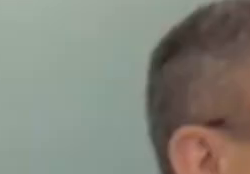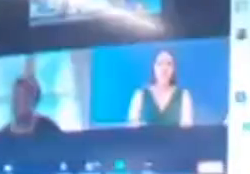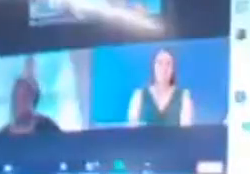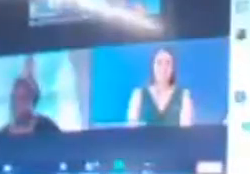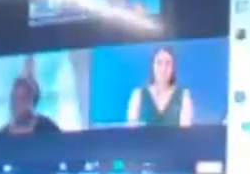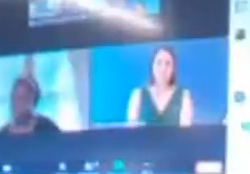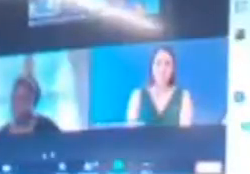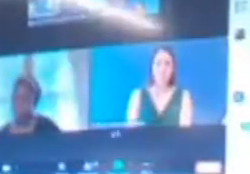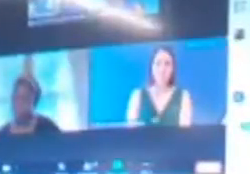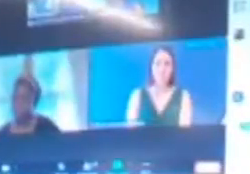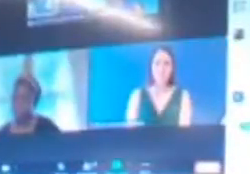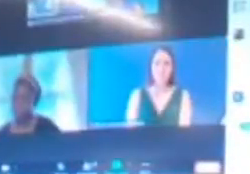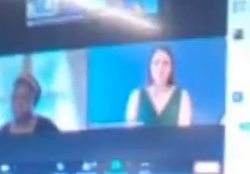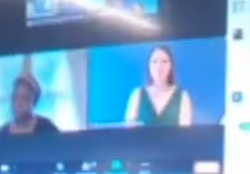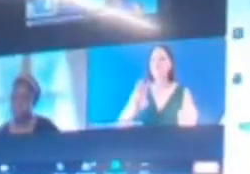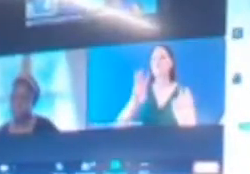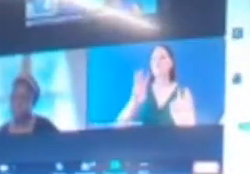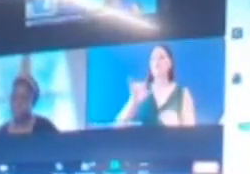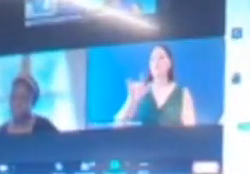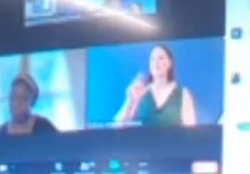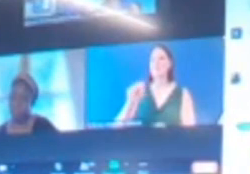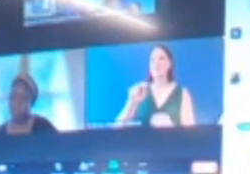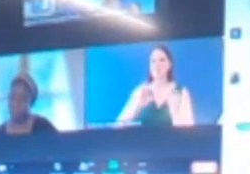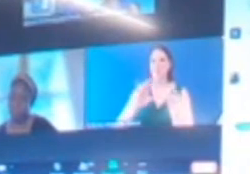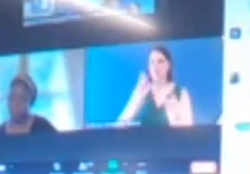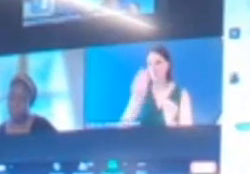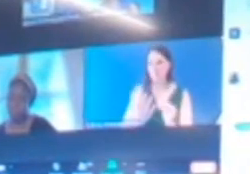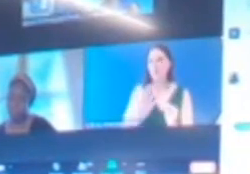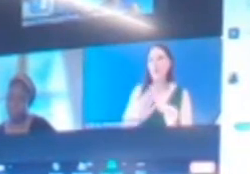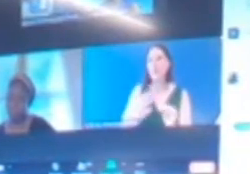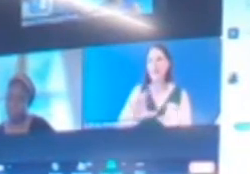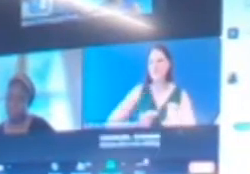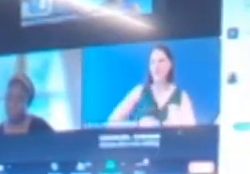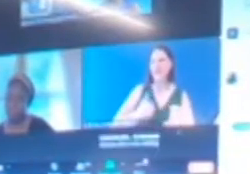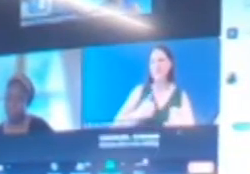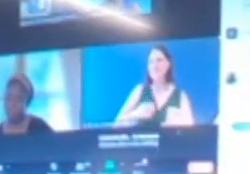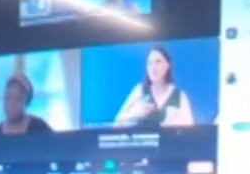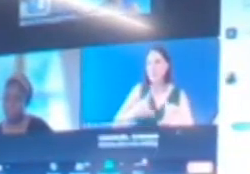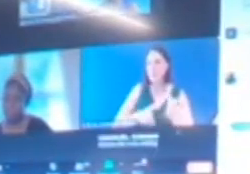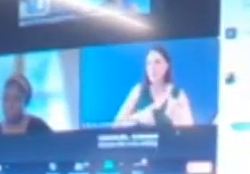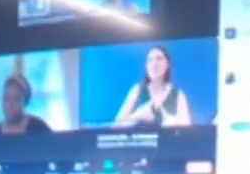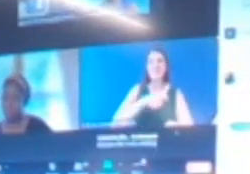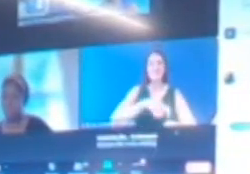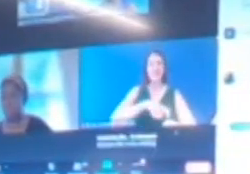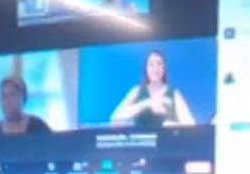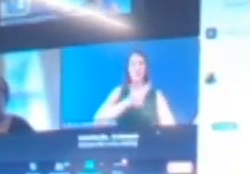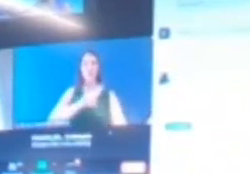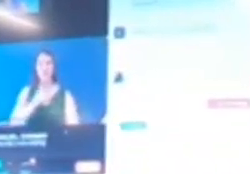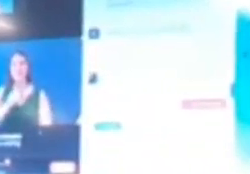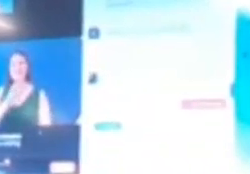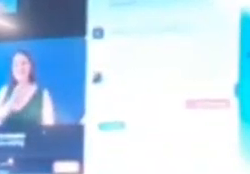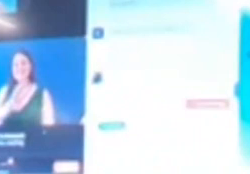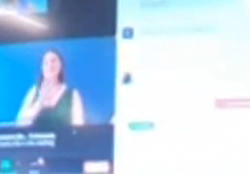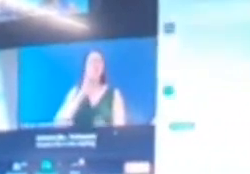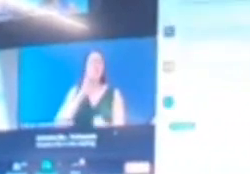just wanted to say that there are a few questions in the chat. It's 1:26. We're going to try to get to all of